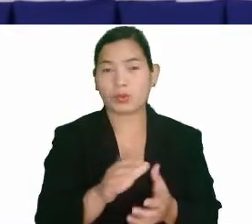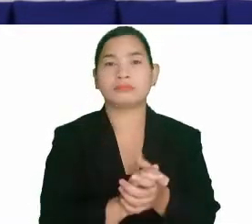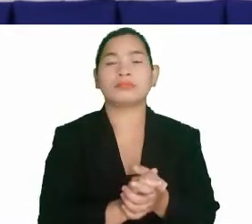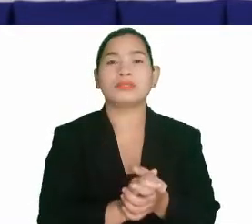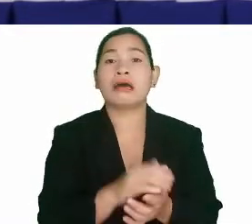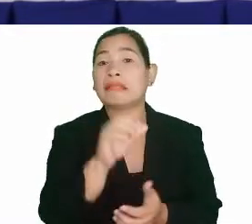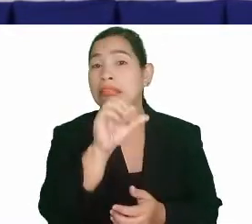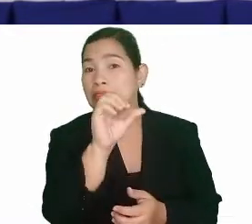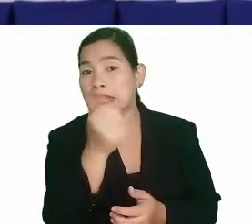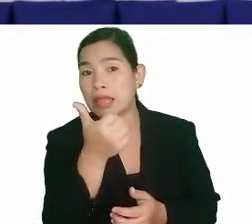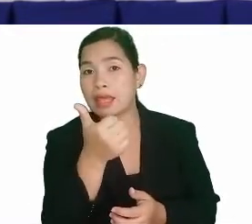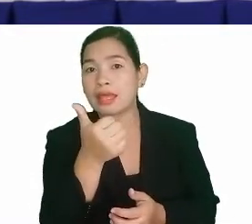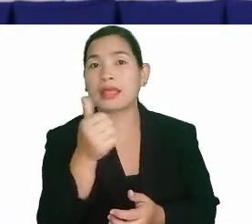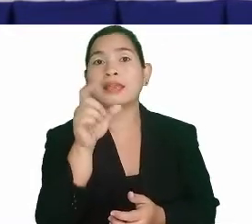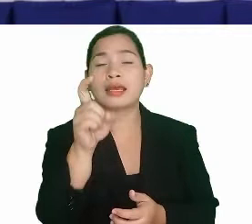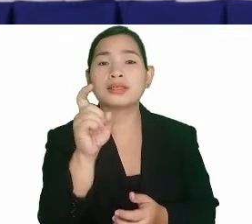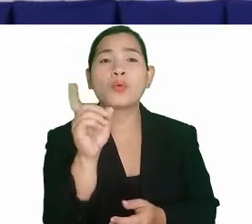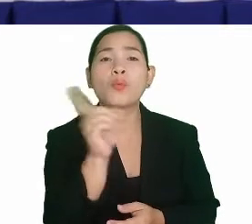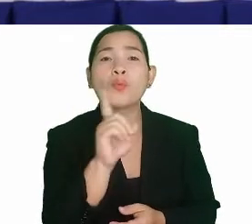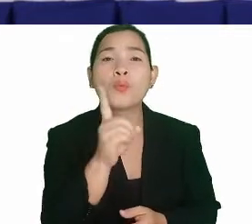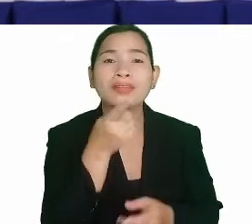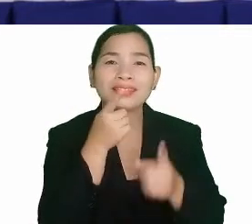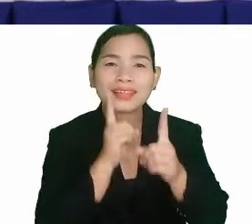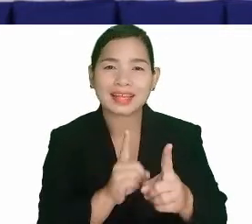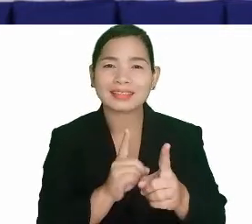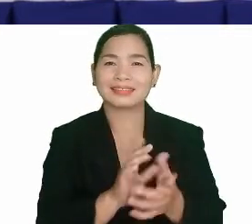which is 10x. The answer?